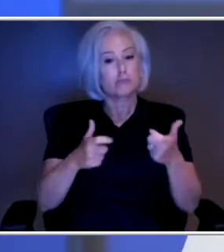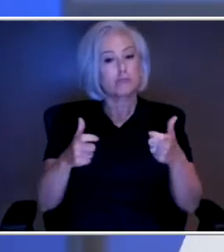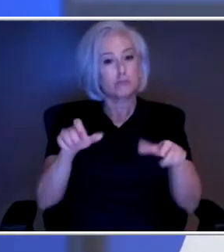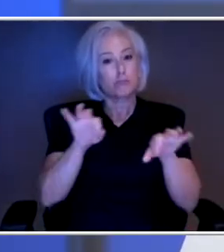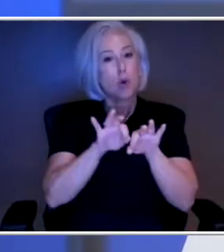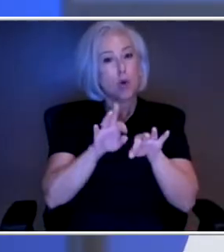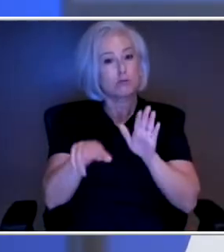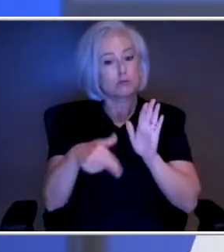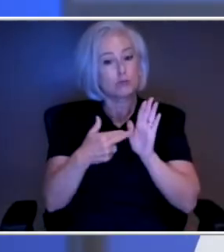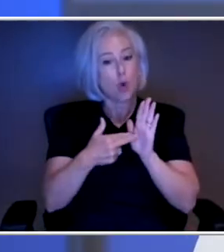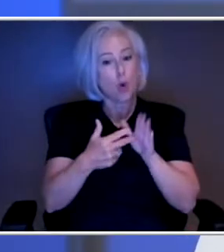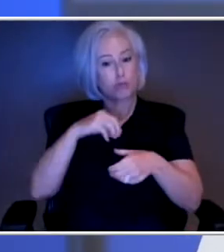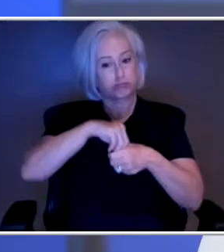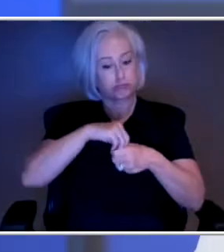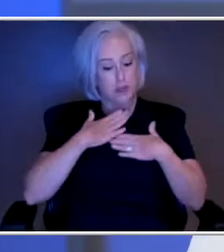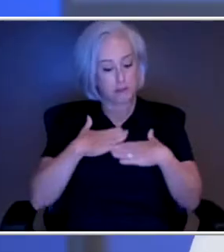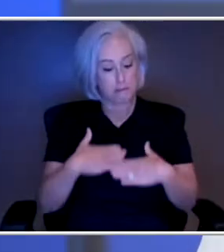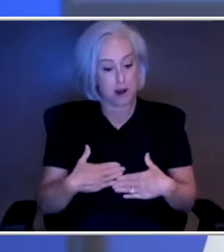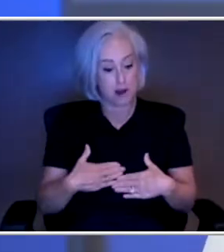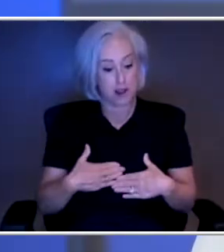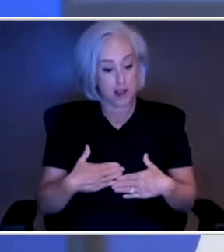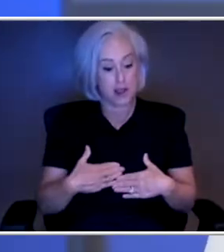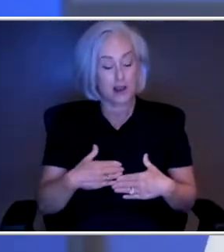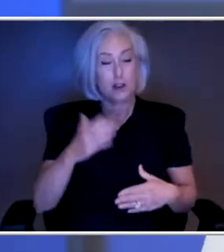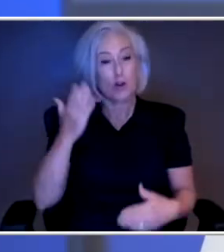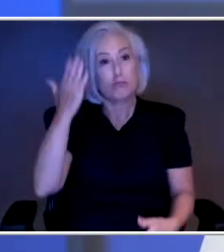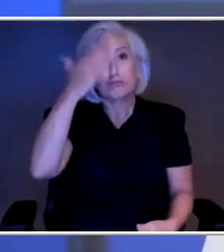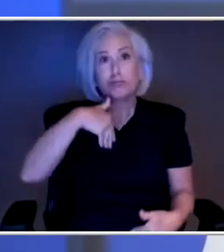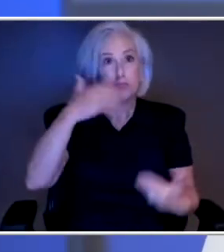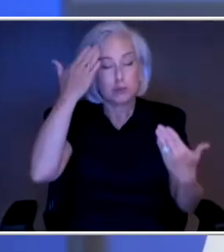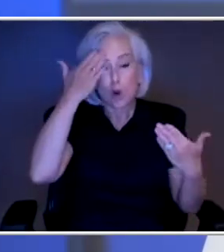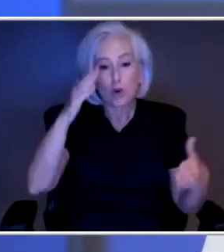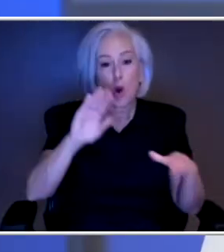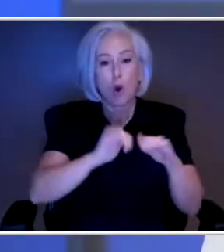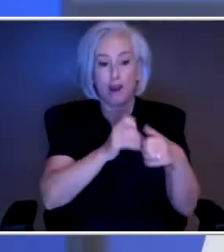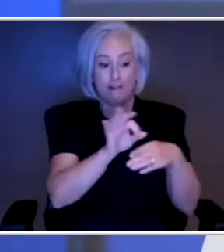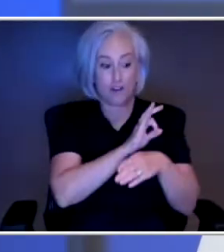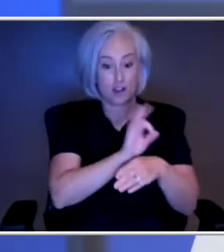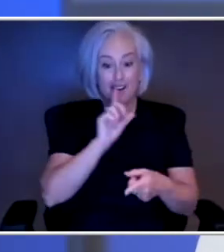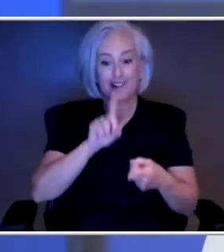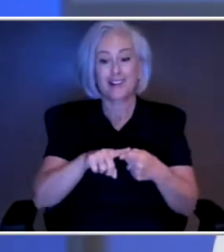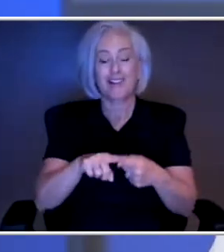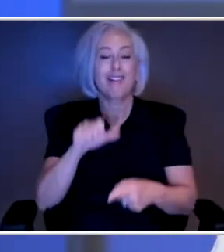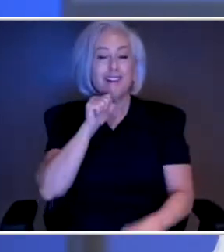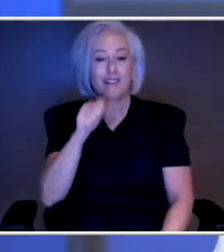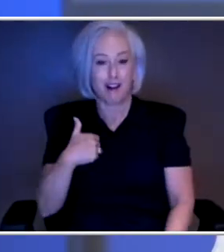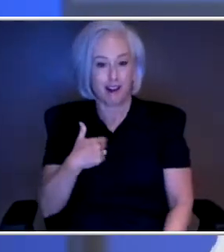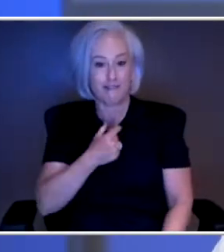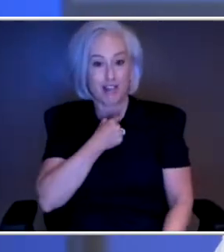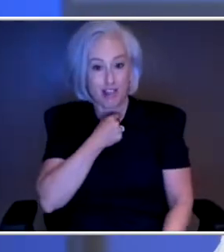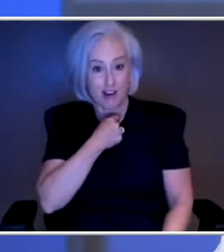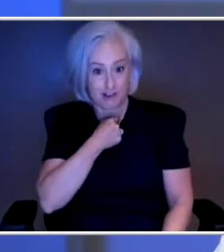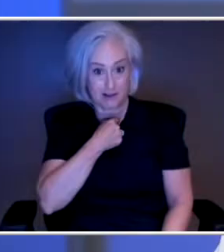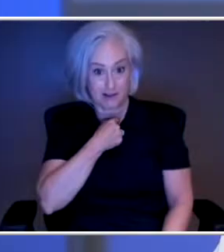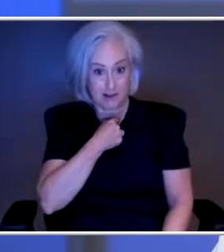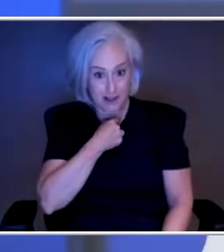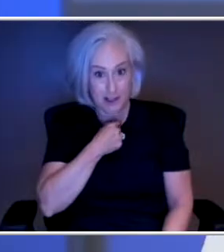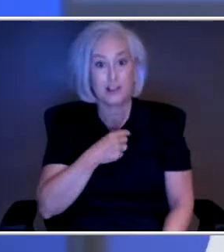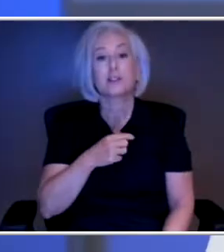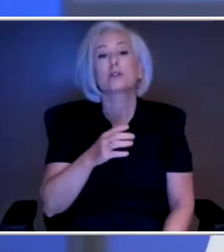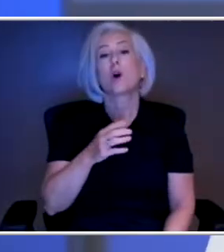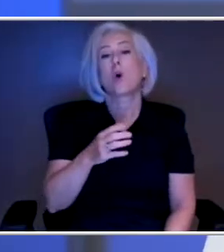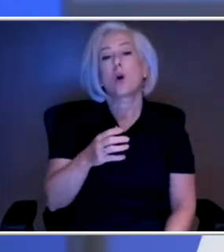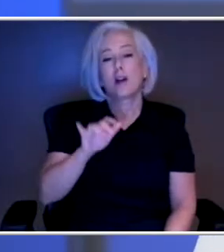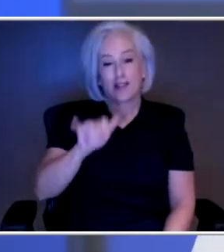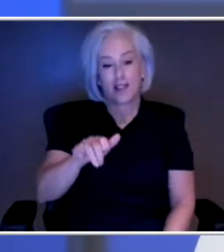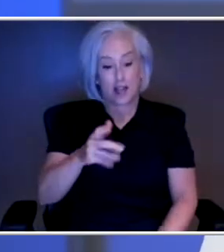it when the thyroid is not there. And so that really comes into play for us when we're discussing treatment options for patients with thyroid nodules. So if you take